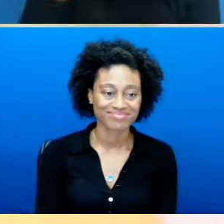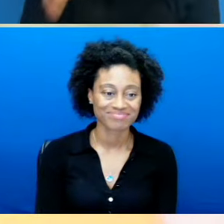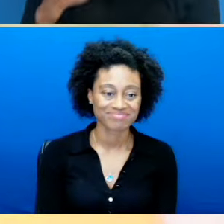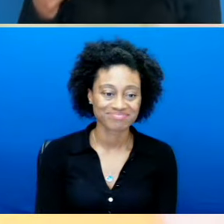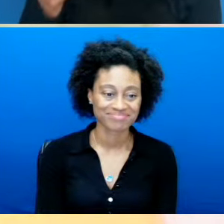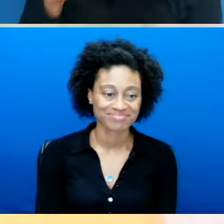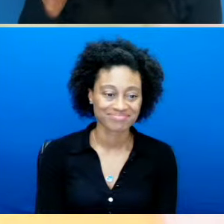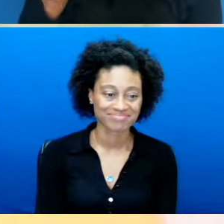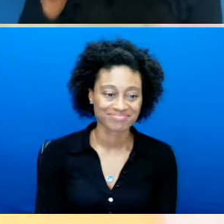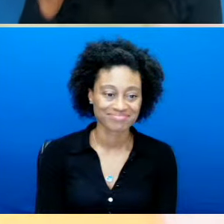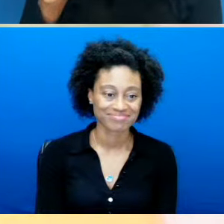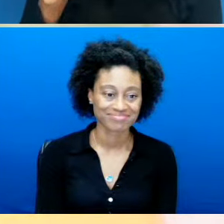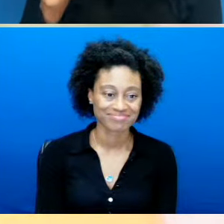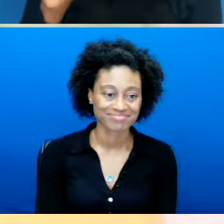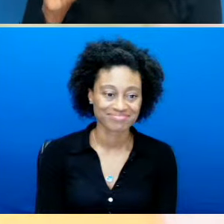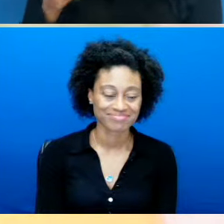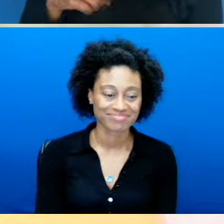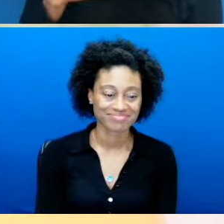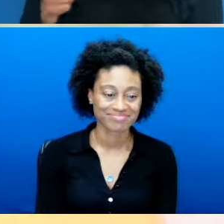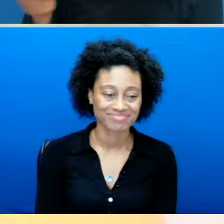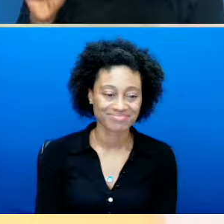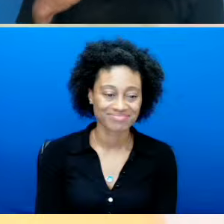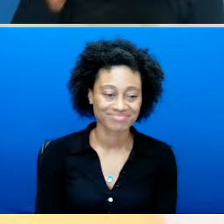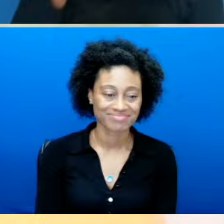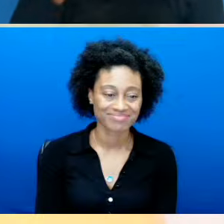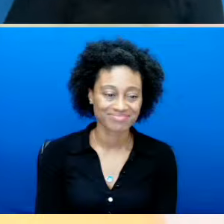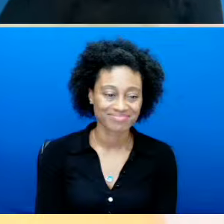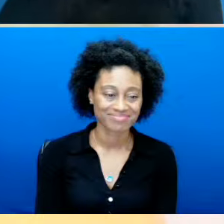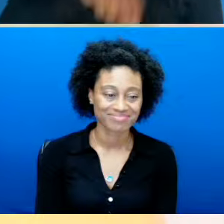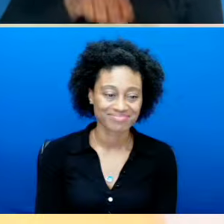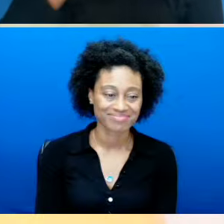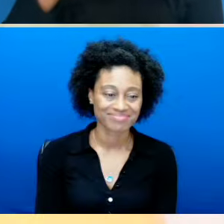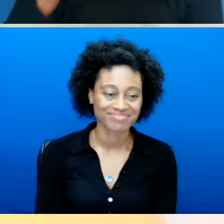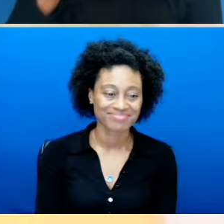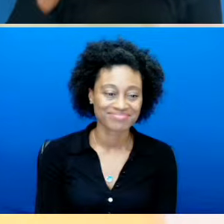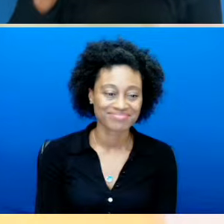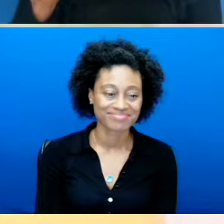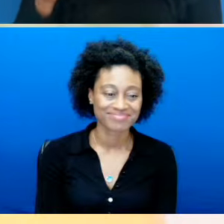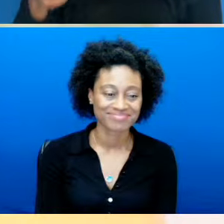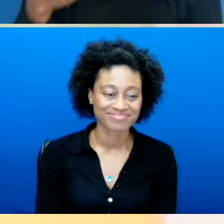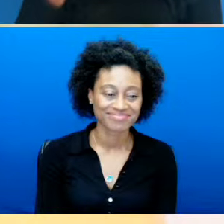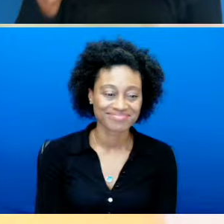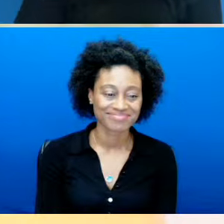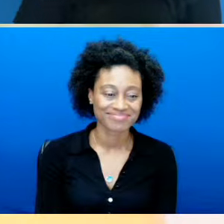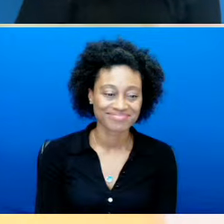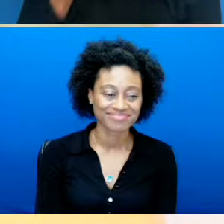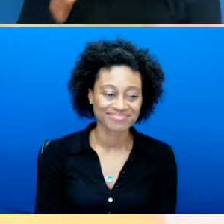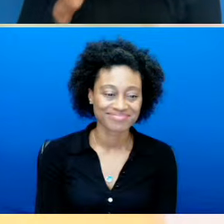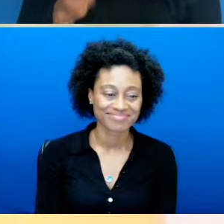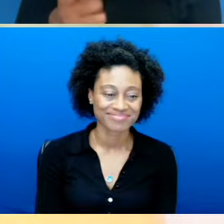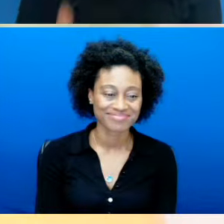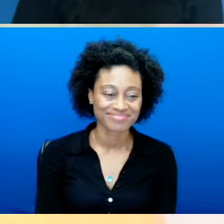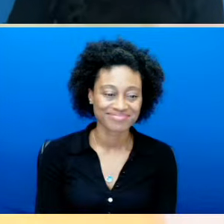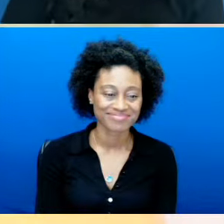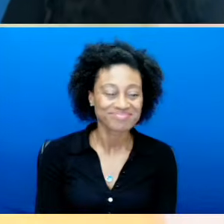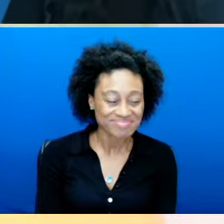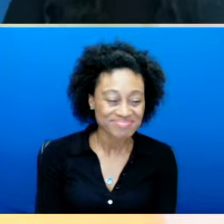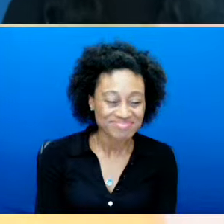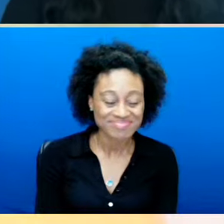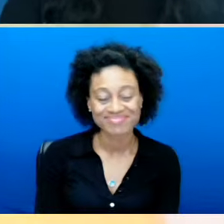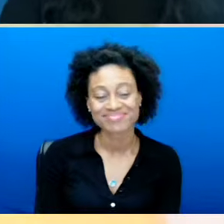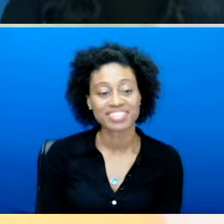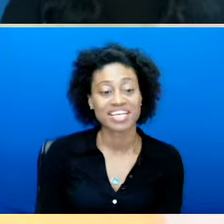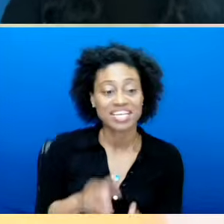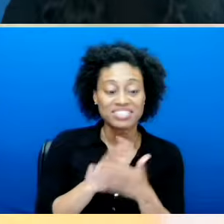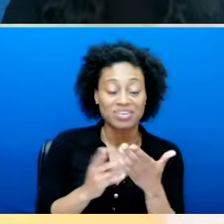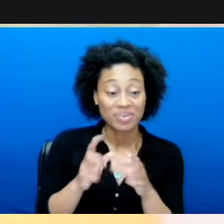hibiscus. Mm-hmm. Others have shared that they love okra, so that is awesome to hear. Someone had to hop off. They said, I'm sorry to go,